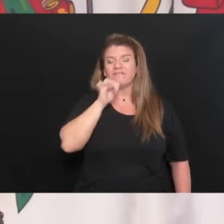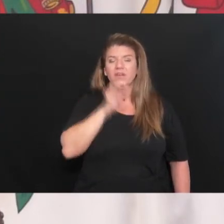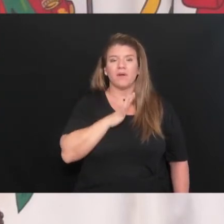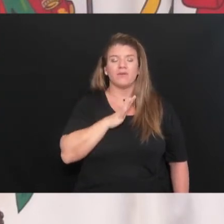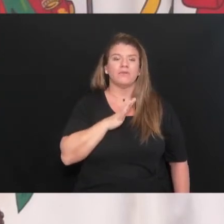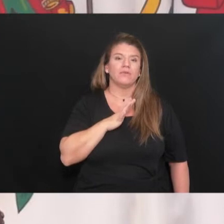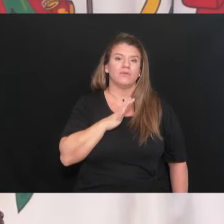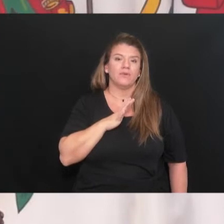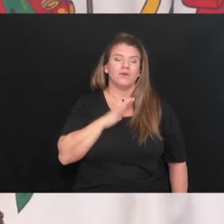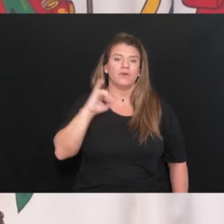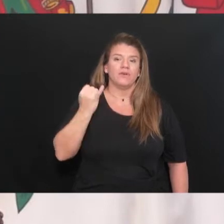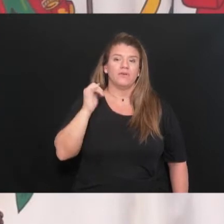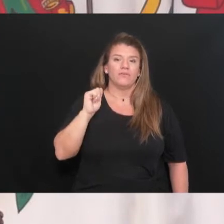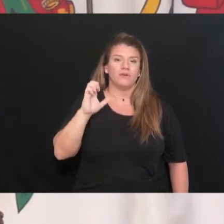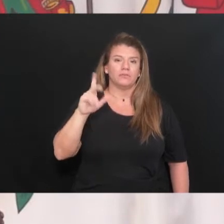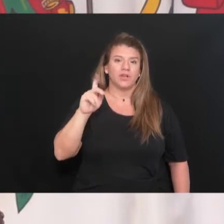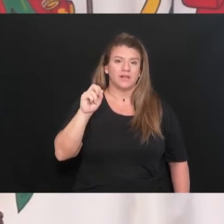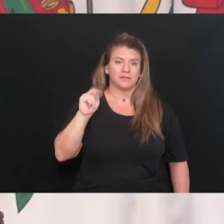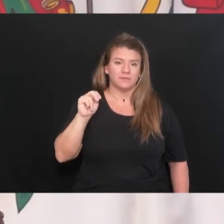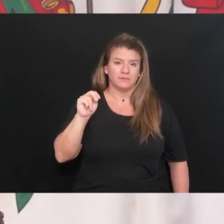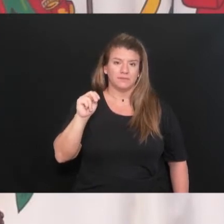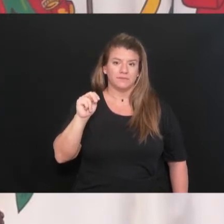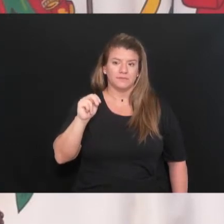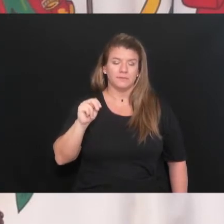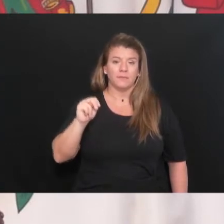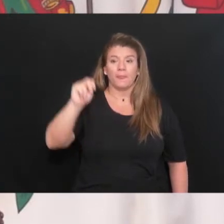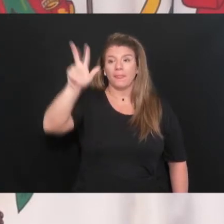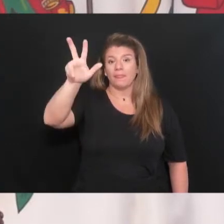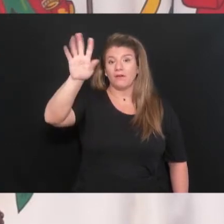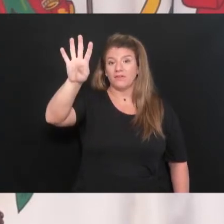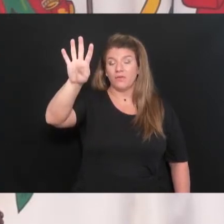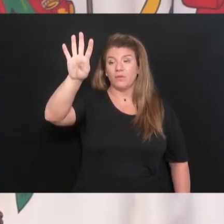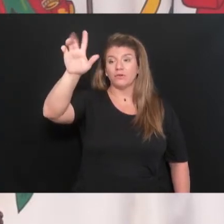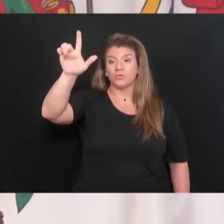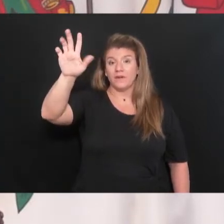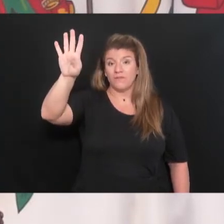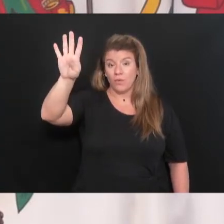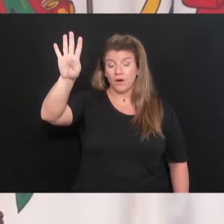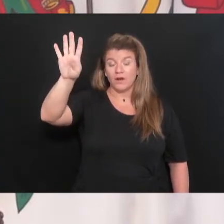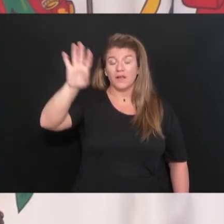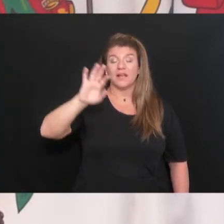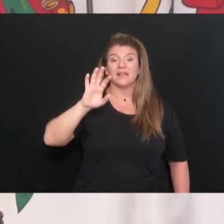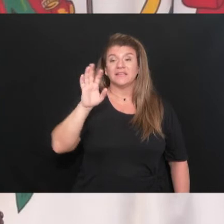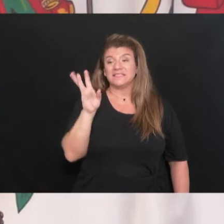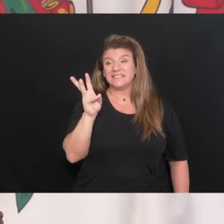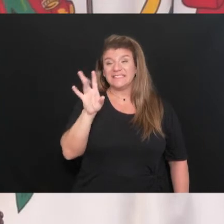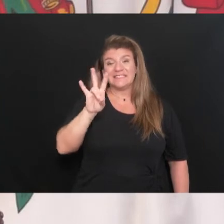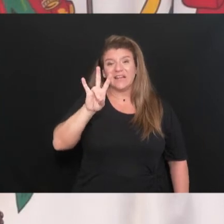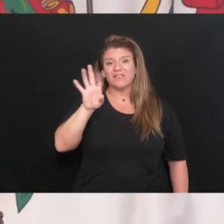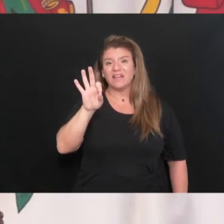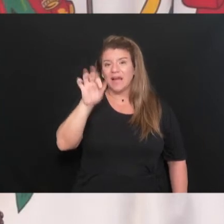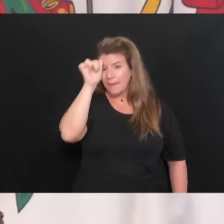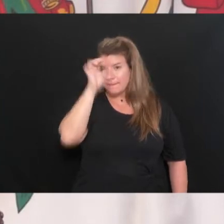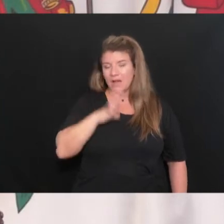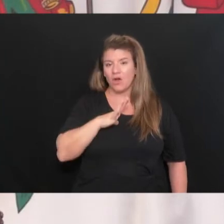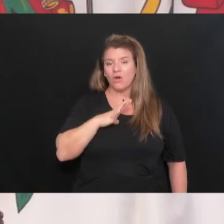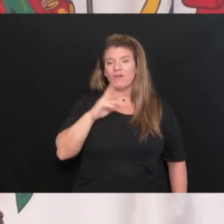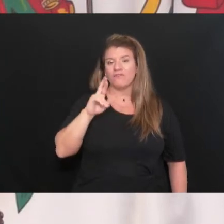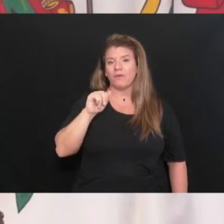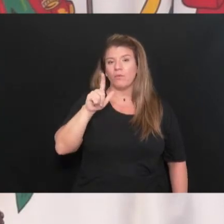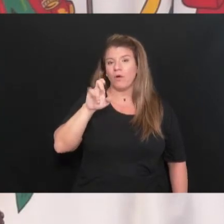female from Jackson County. And the 3,424th death in West Virginia is a 79-year-old male from Raleigh